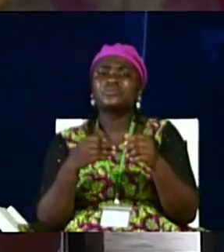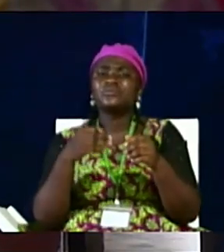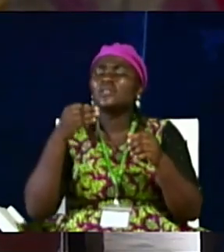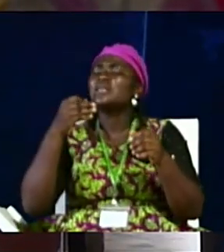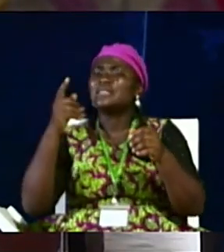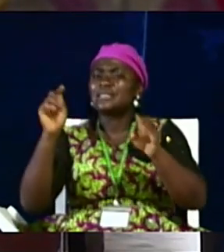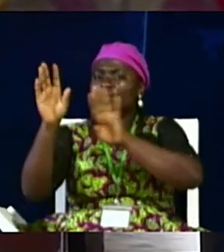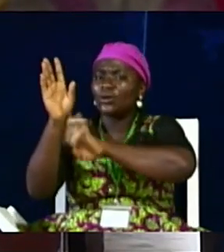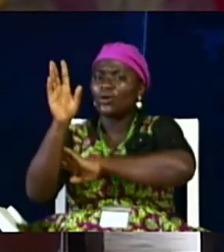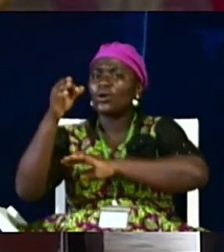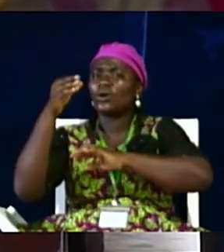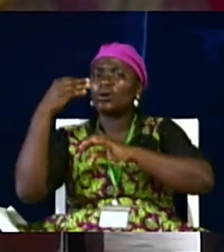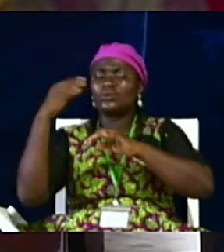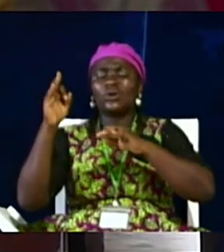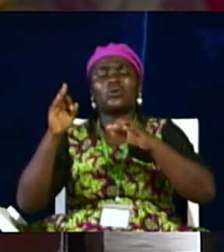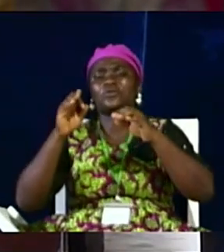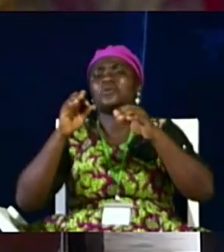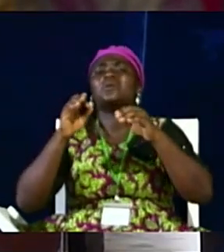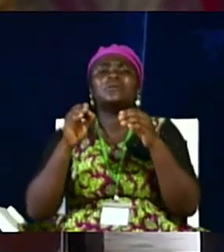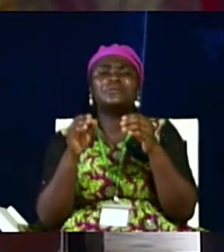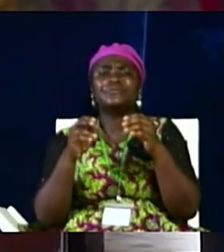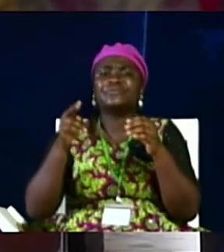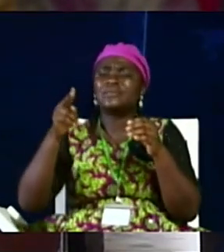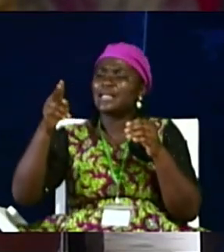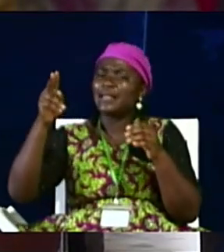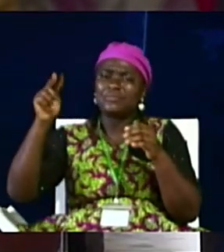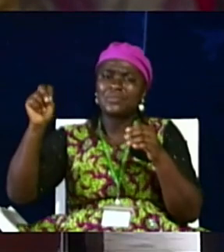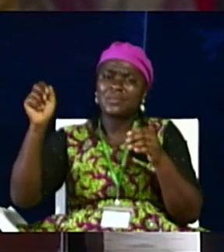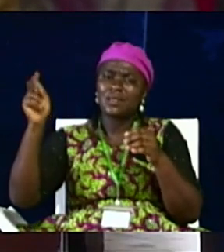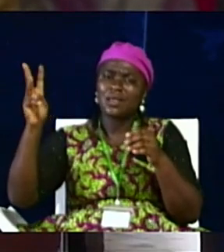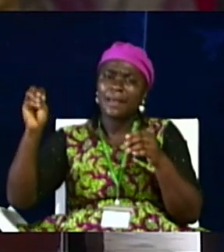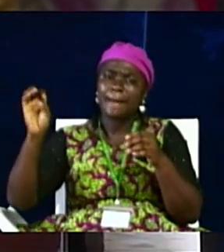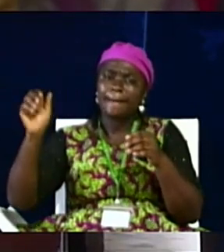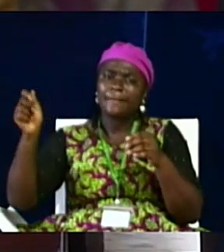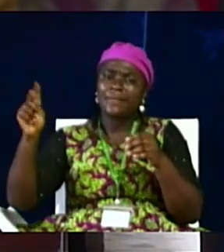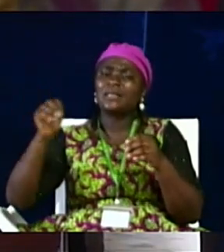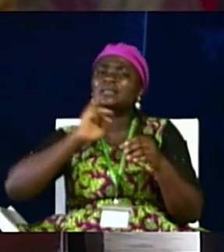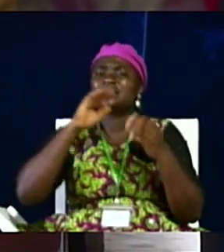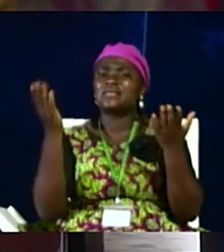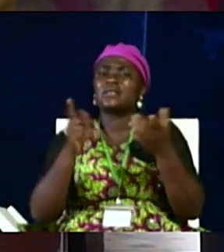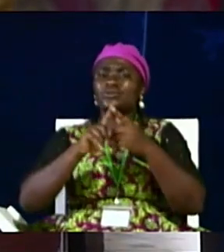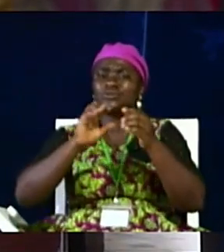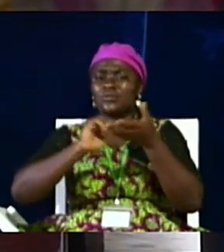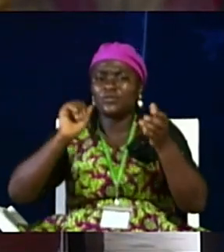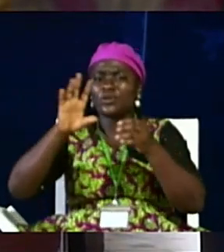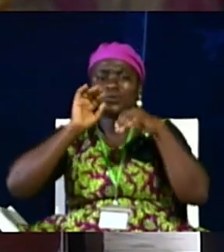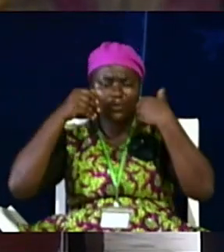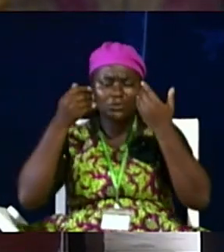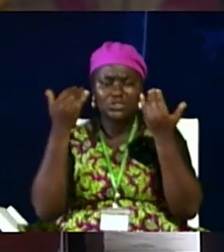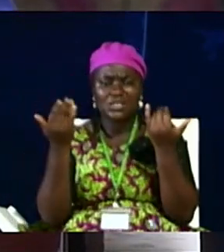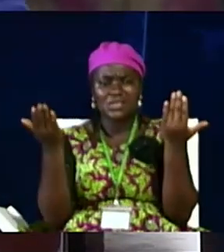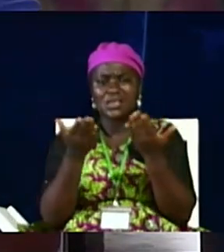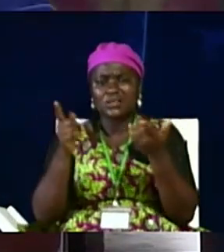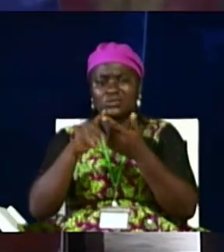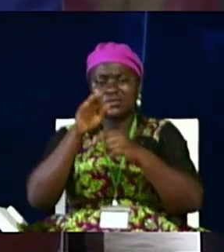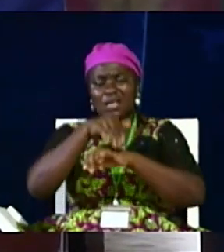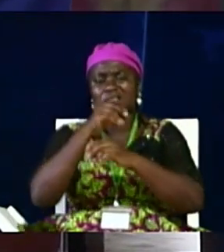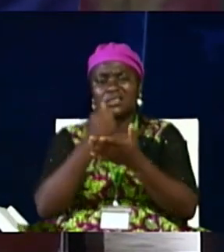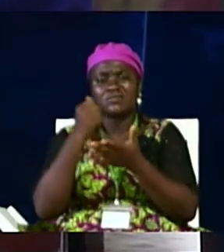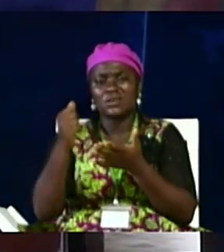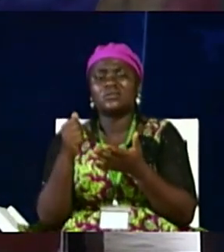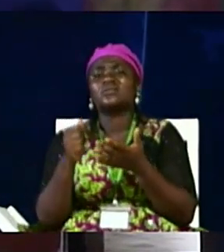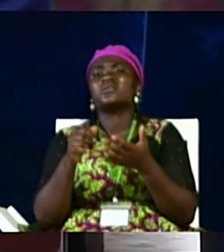to remove all reproaches today in the name of Jesus. I've been looking at a few questions. What is a